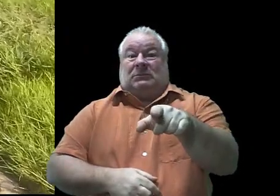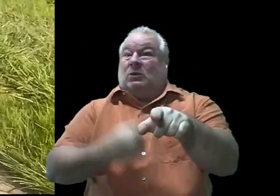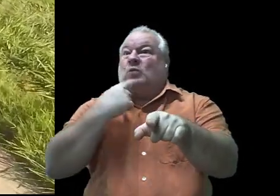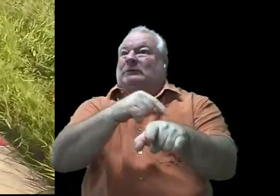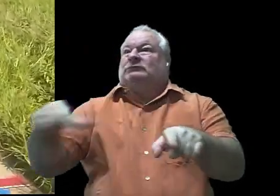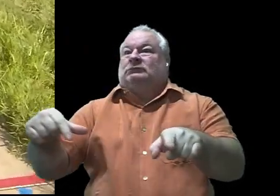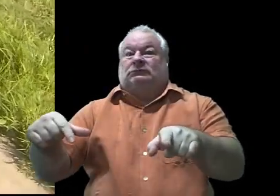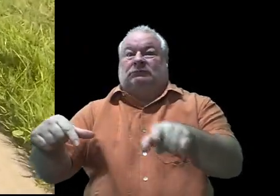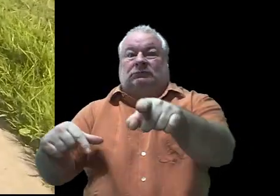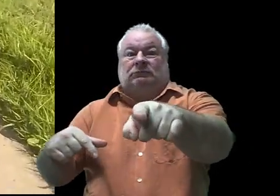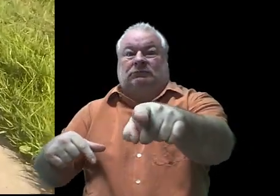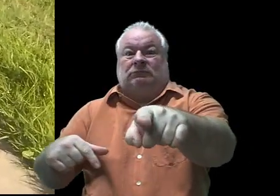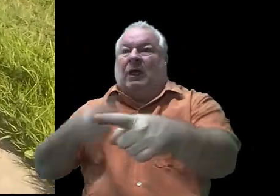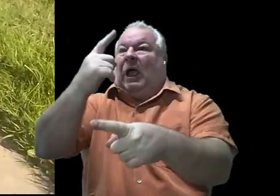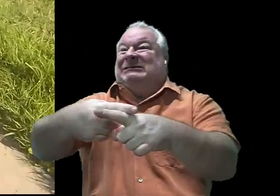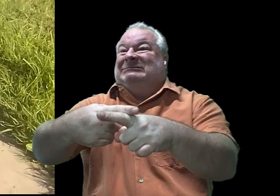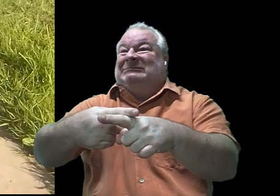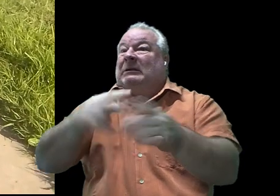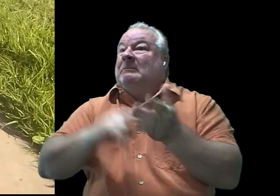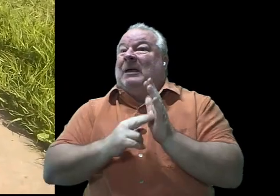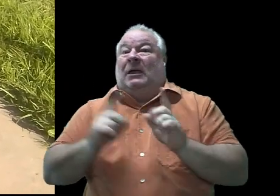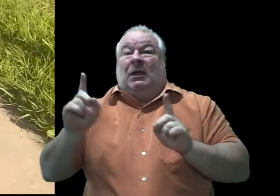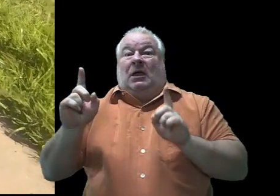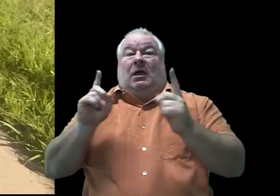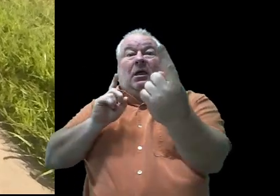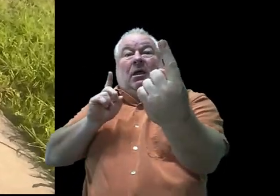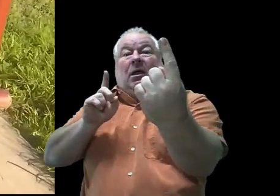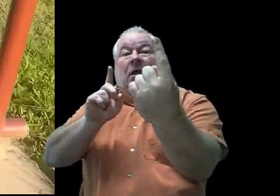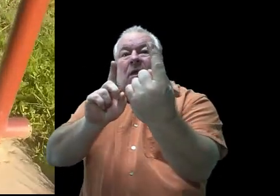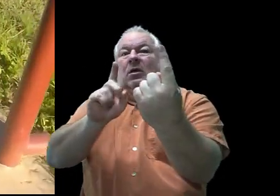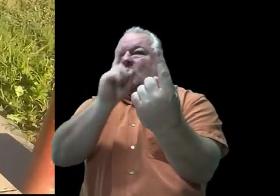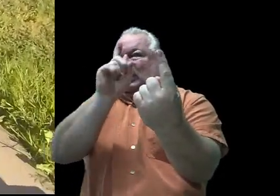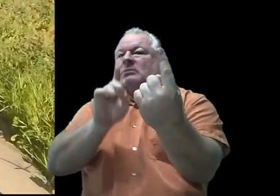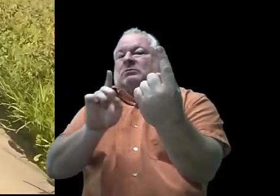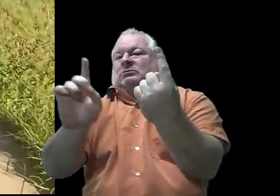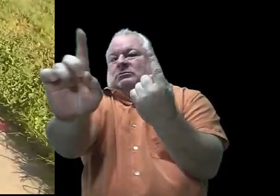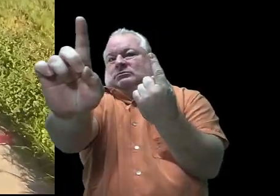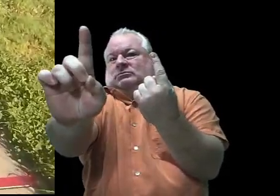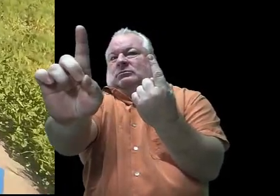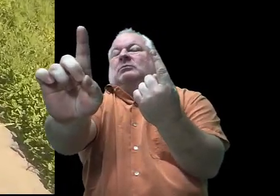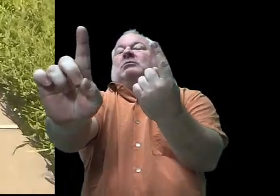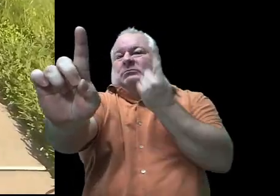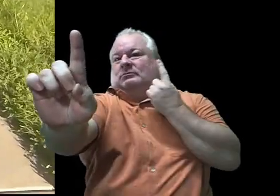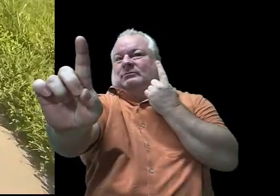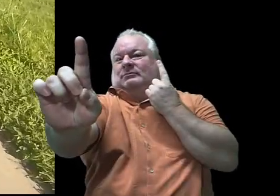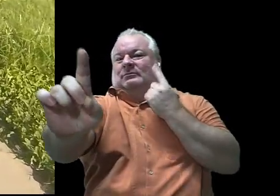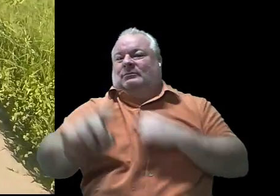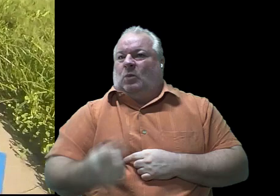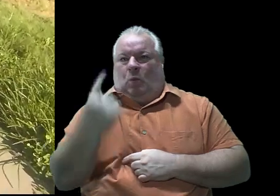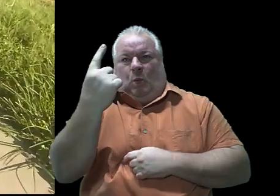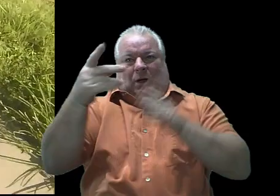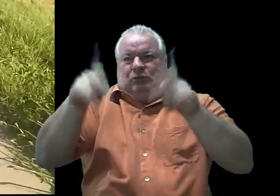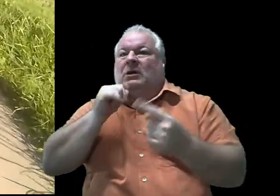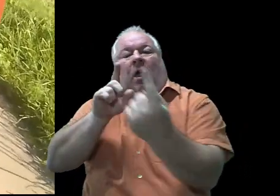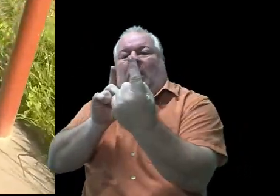This is our new grid system. Oh, 1X, that means we merge. Only one person is allowed whenever